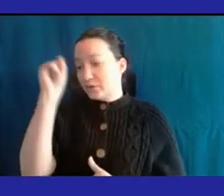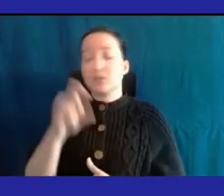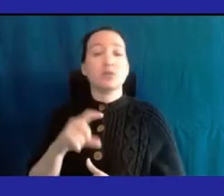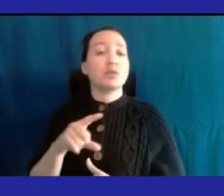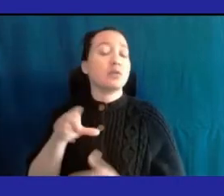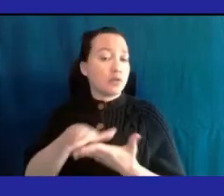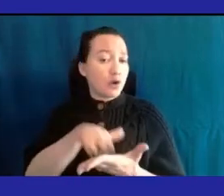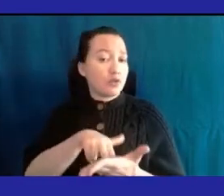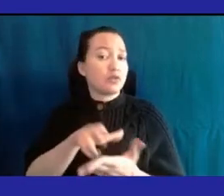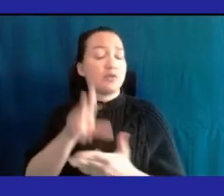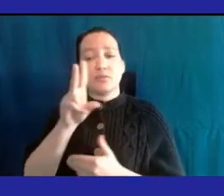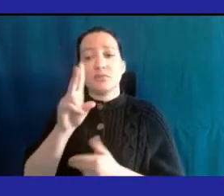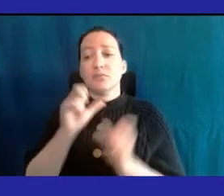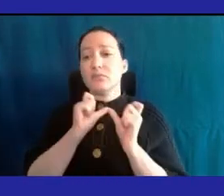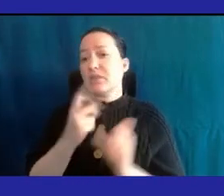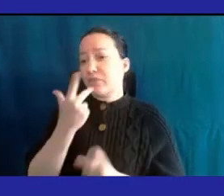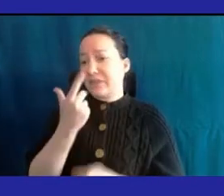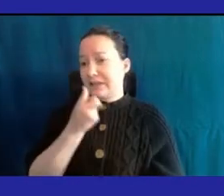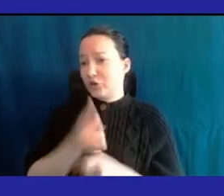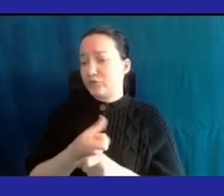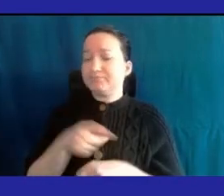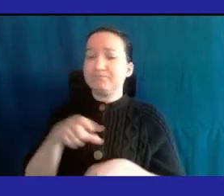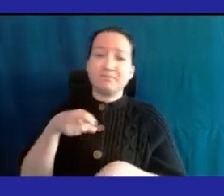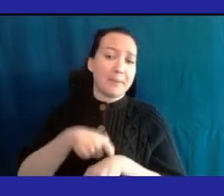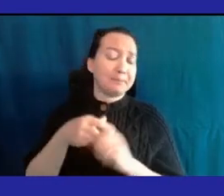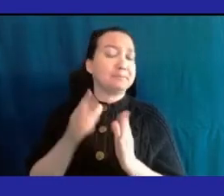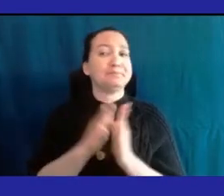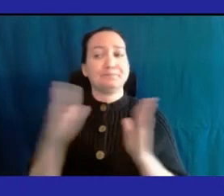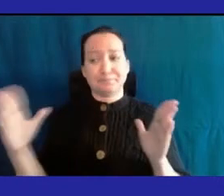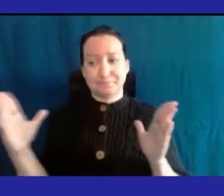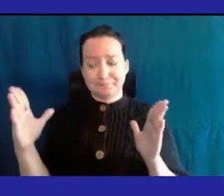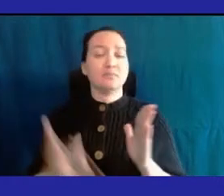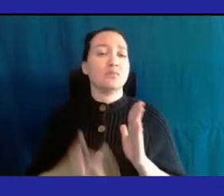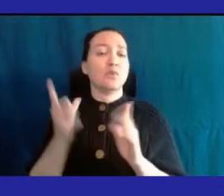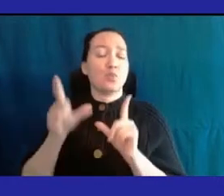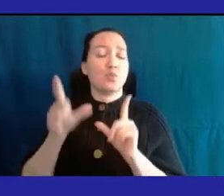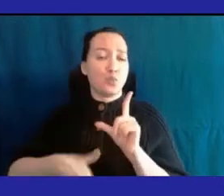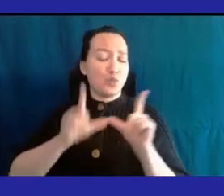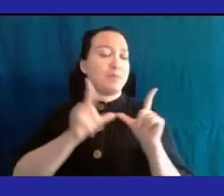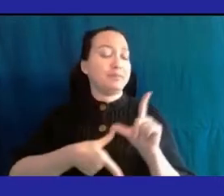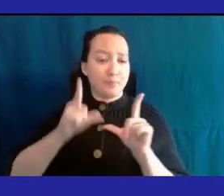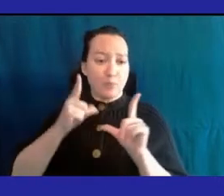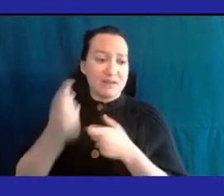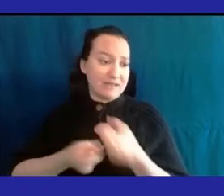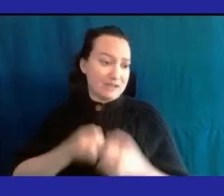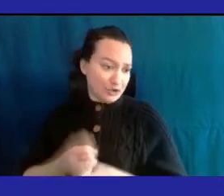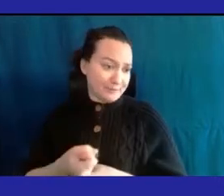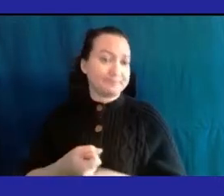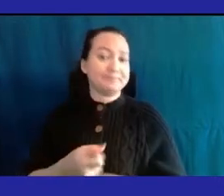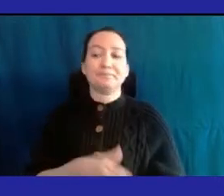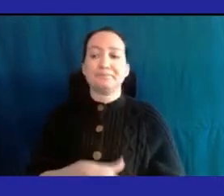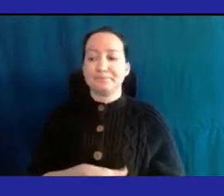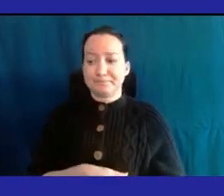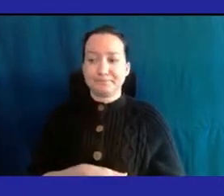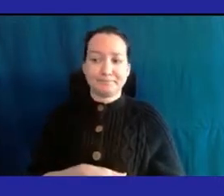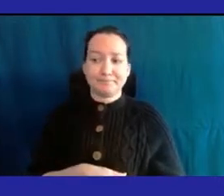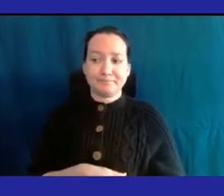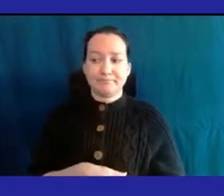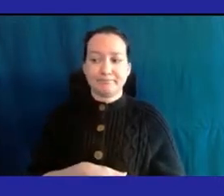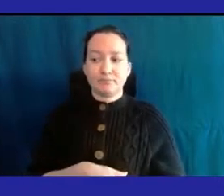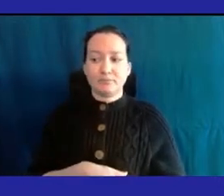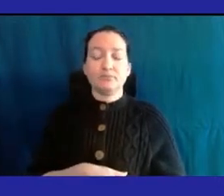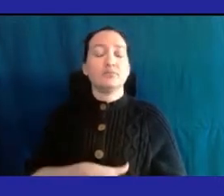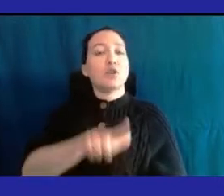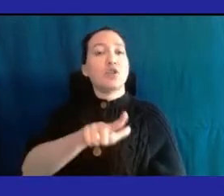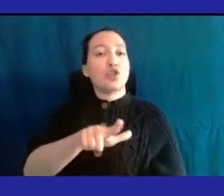going to be for a three-year initial term with 2 1-year renewal options, and they have put together a